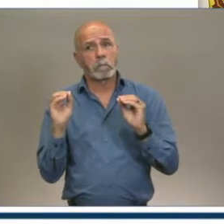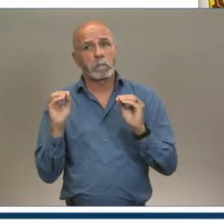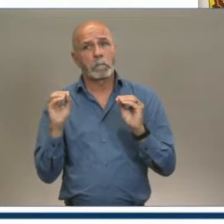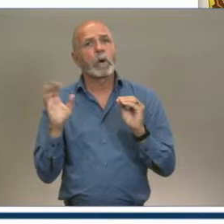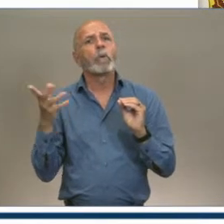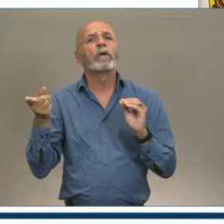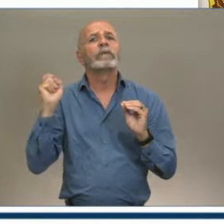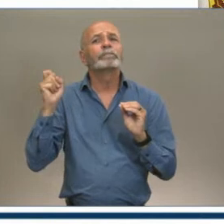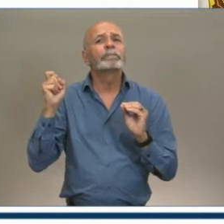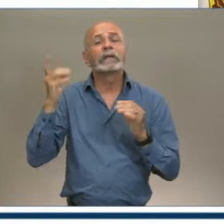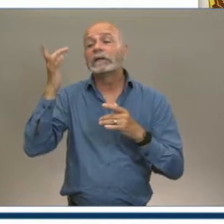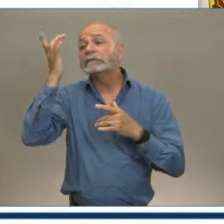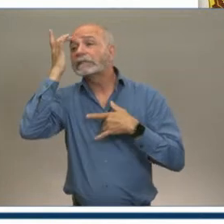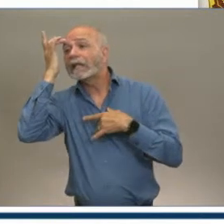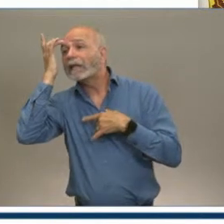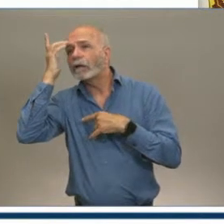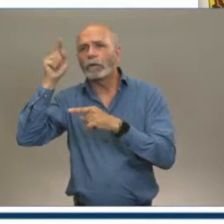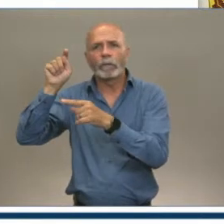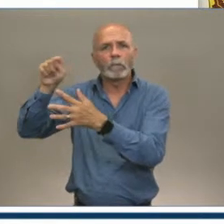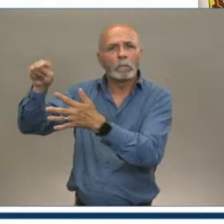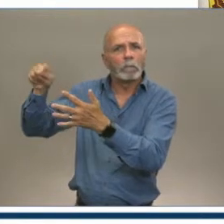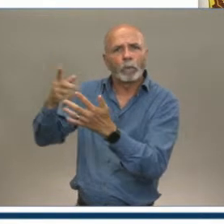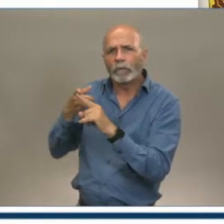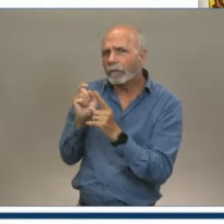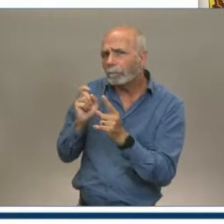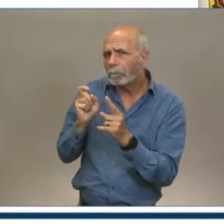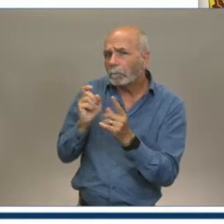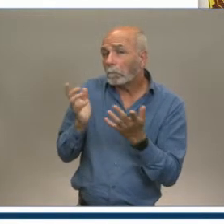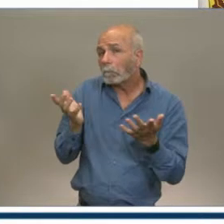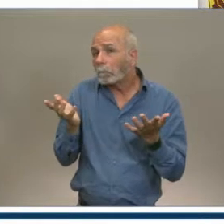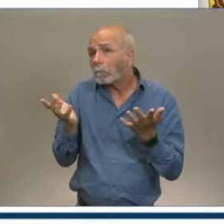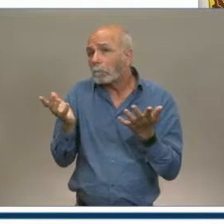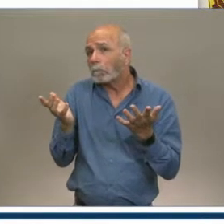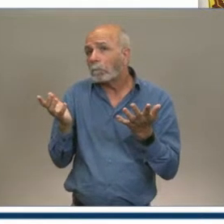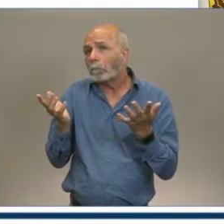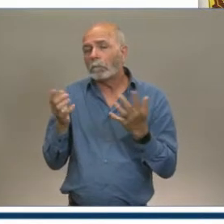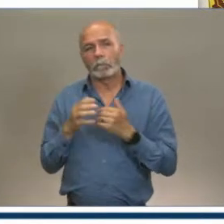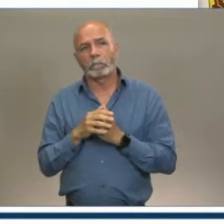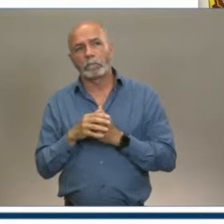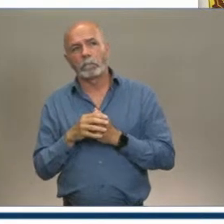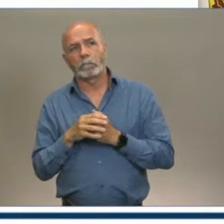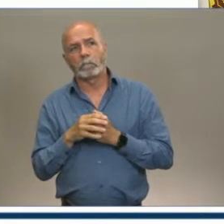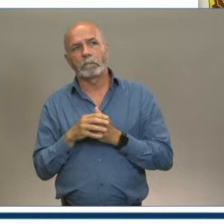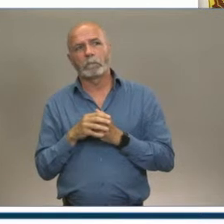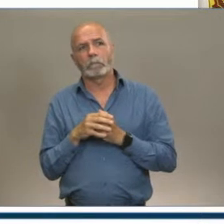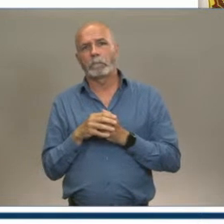infections had not been tracked down. I'm just wondering if you could characterize the